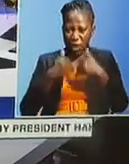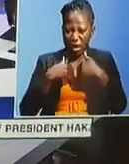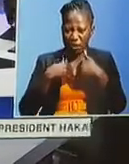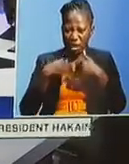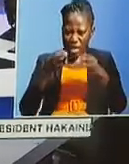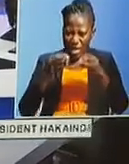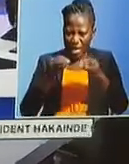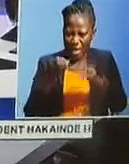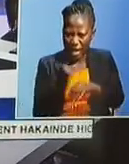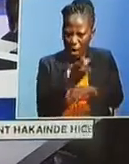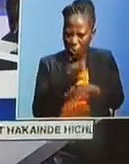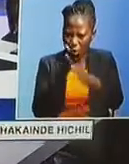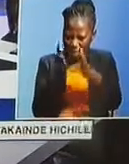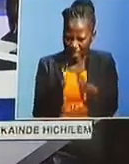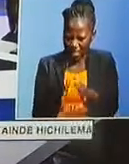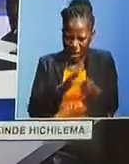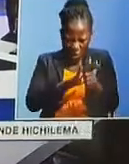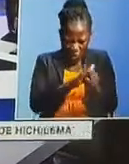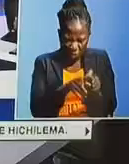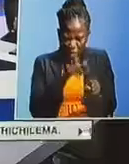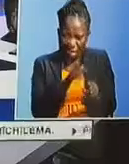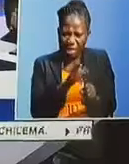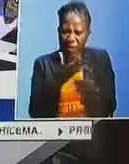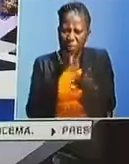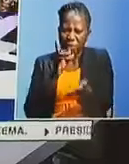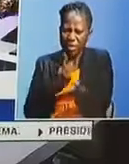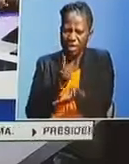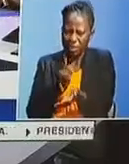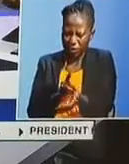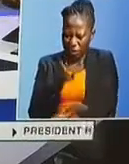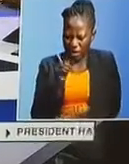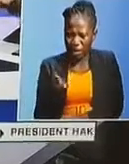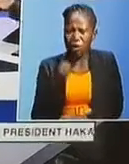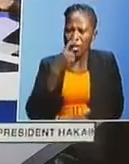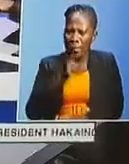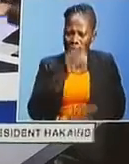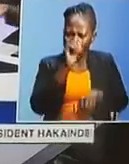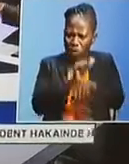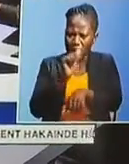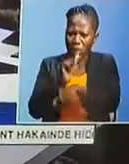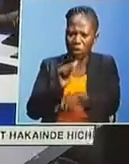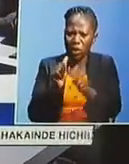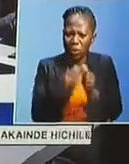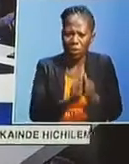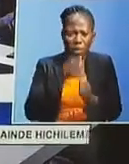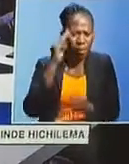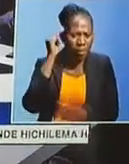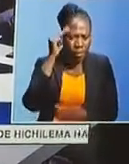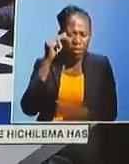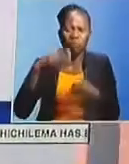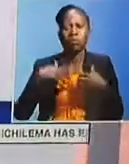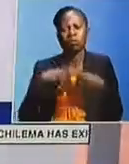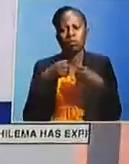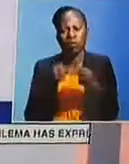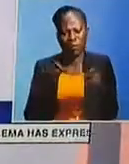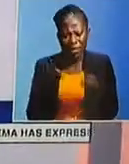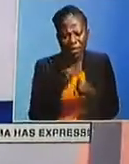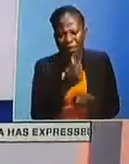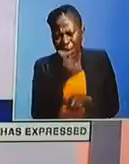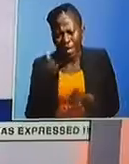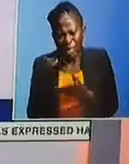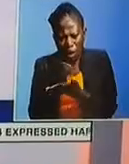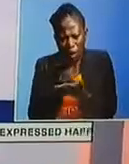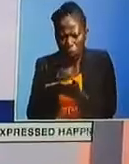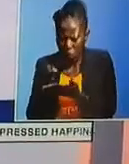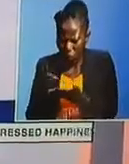the advisor on COVID, Dr. Roma, has to work in collaboration with the Ministry of Health and other institutions that have